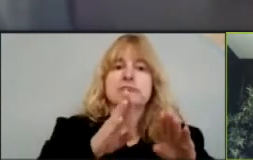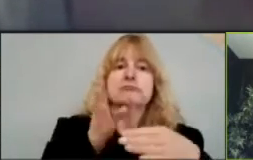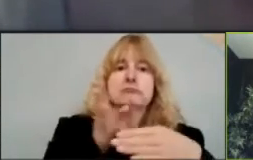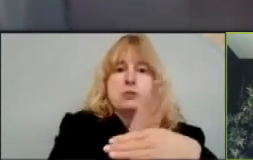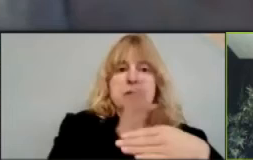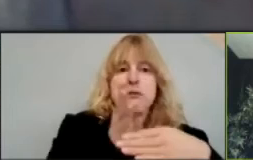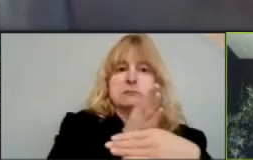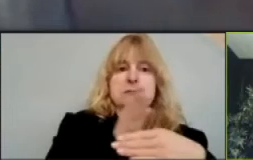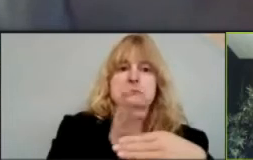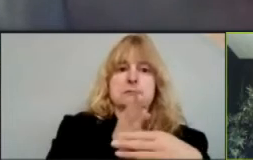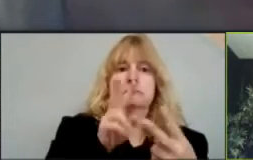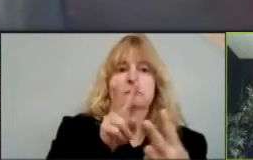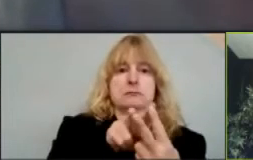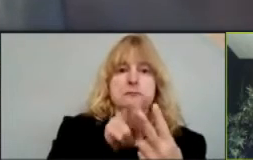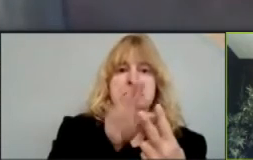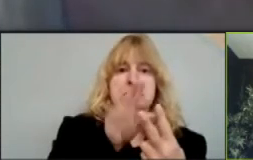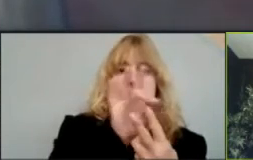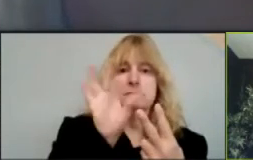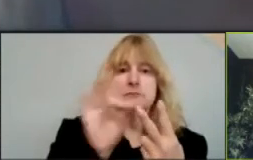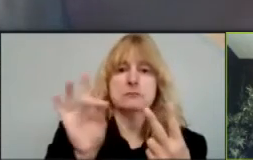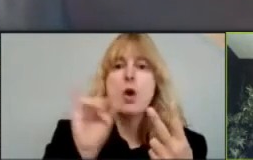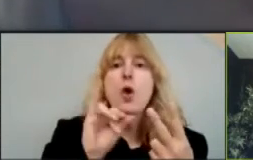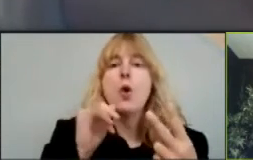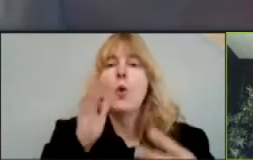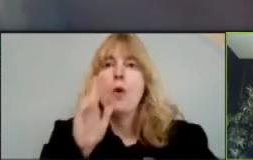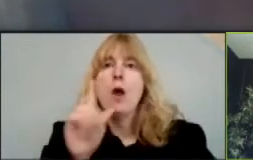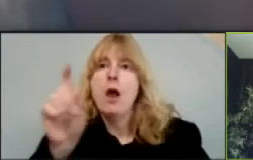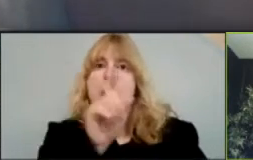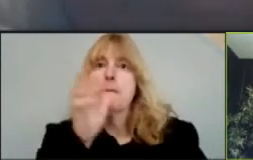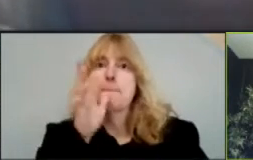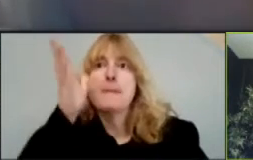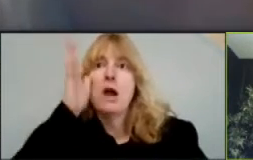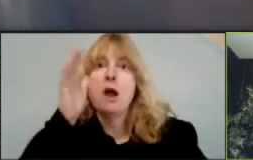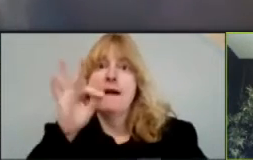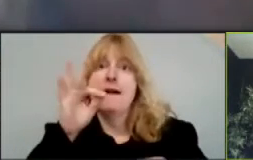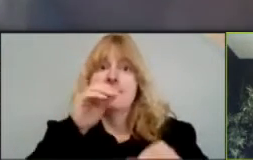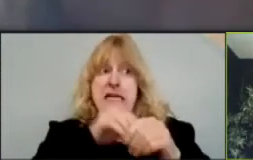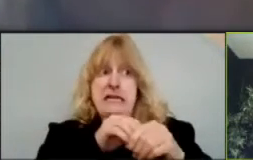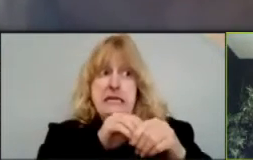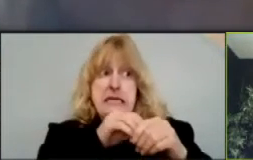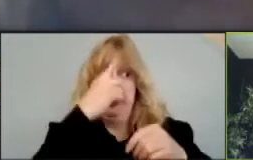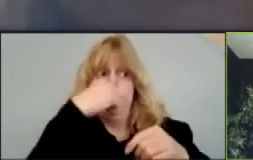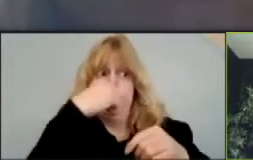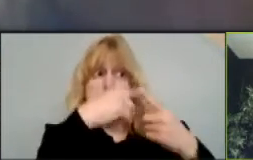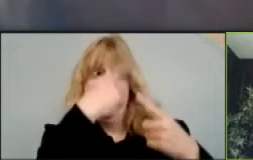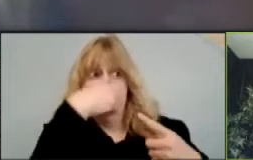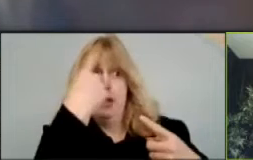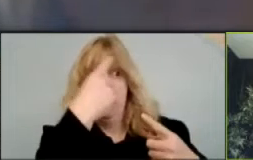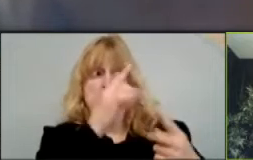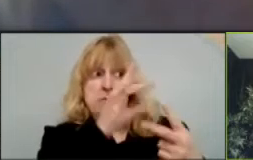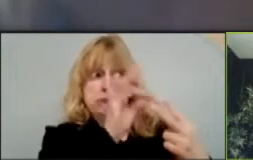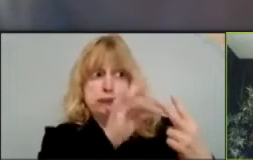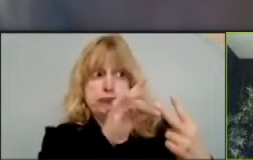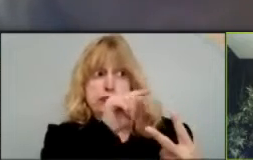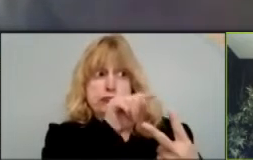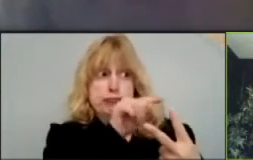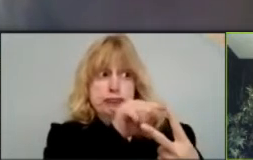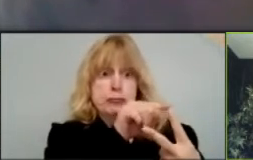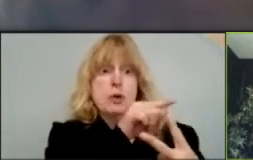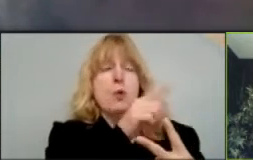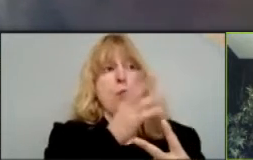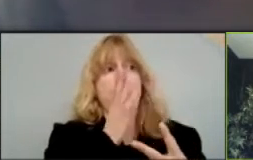asking parents whether their in-person learning option would change in the future if they had access